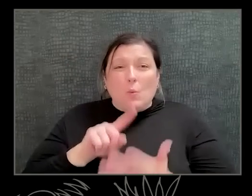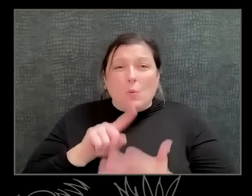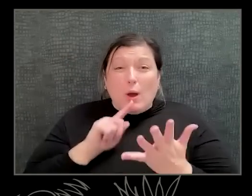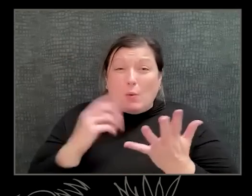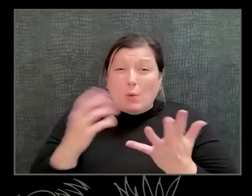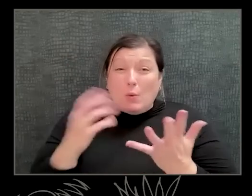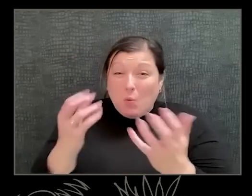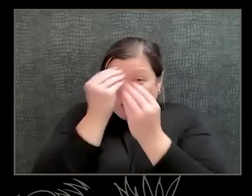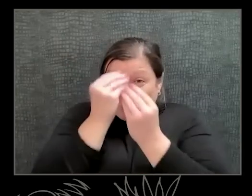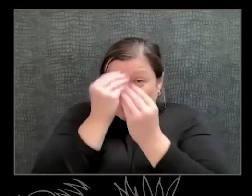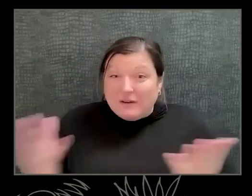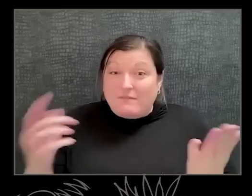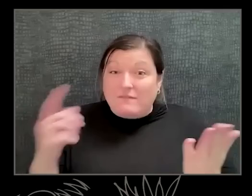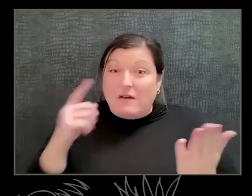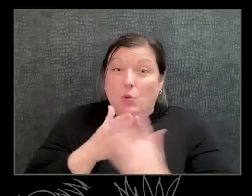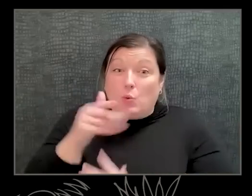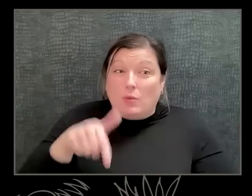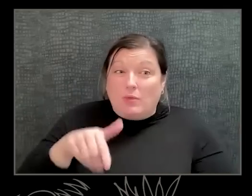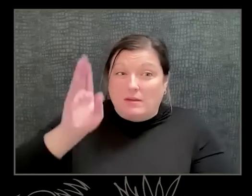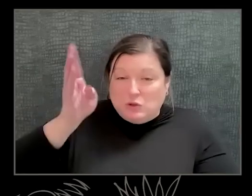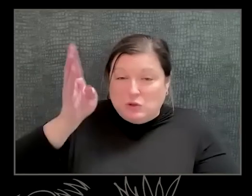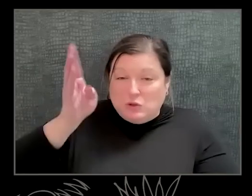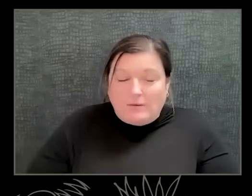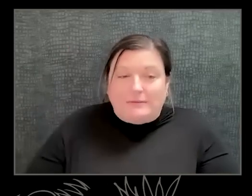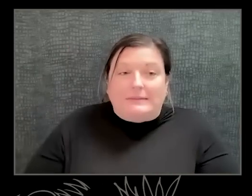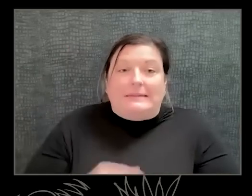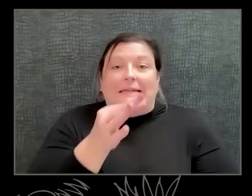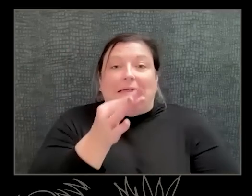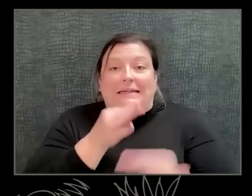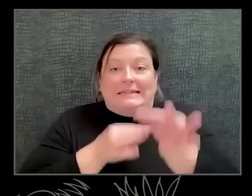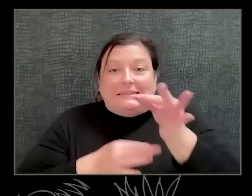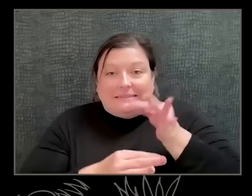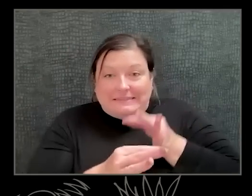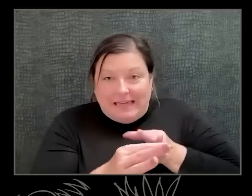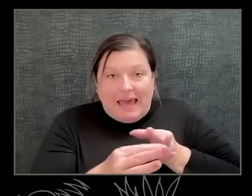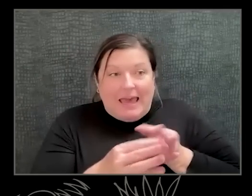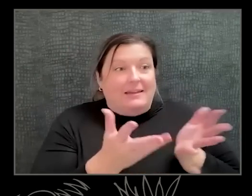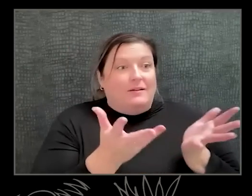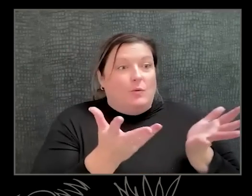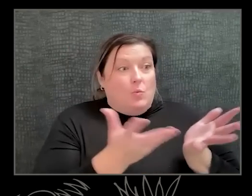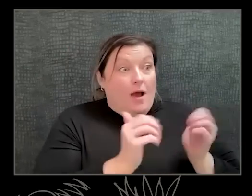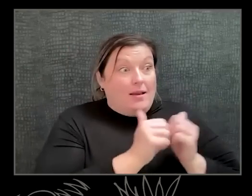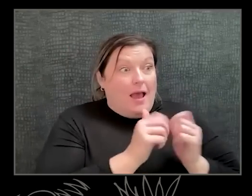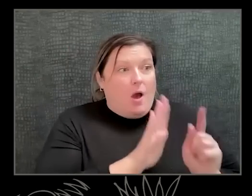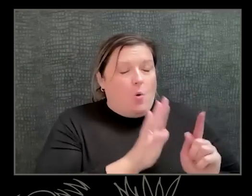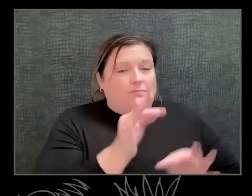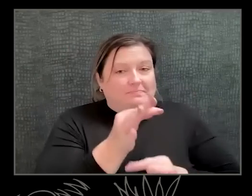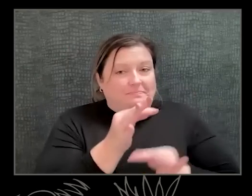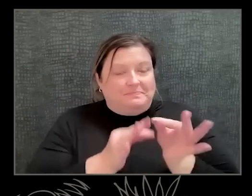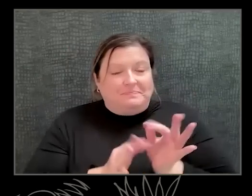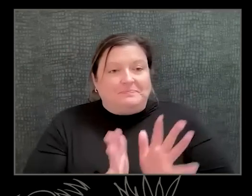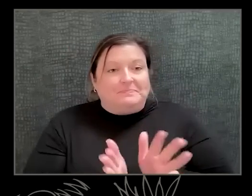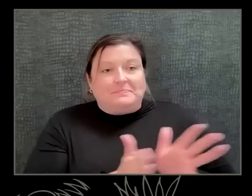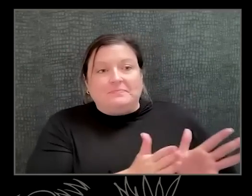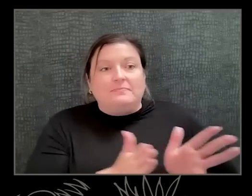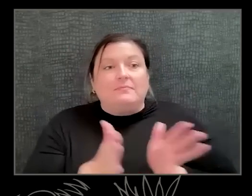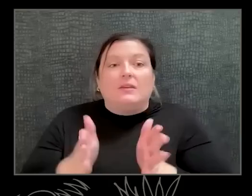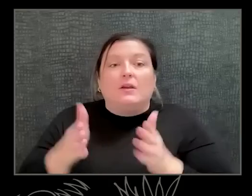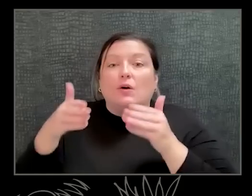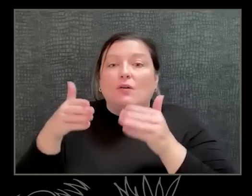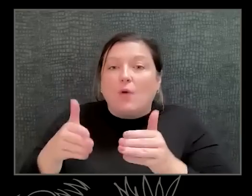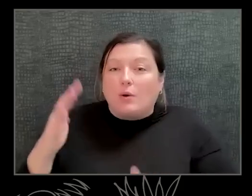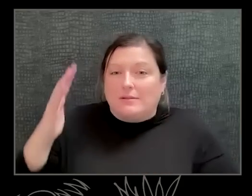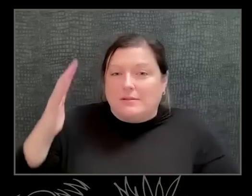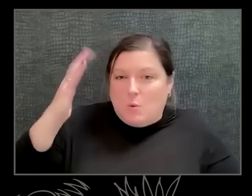convey and deliver through this talk. So instead of talking about the what and how super deeply, we're going to focus on the